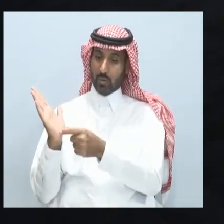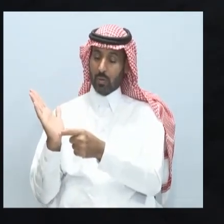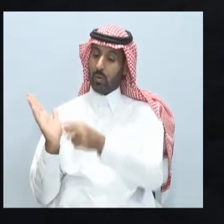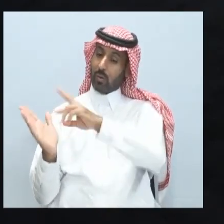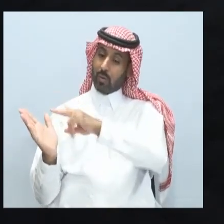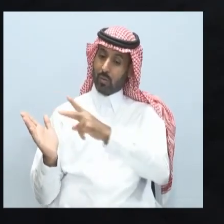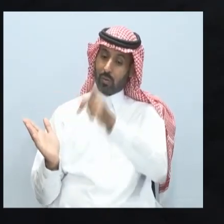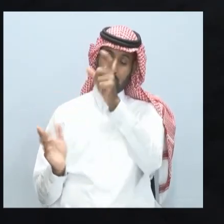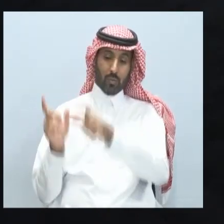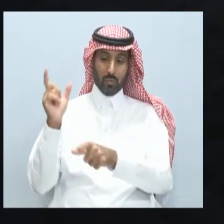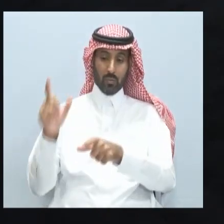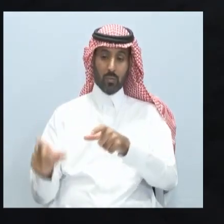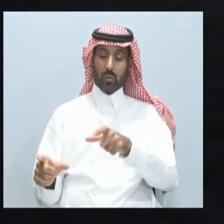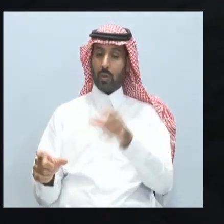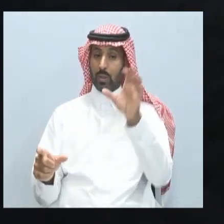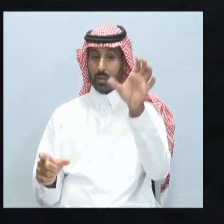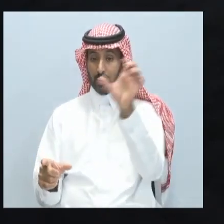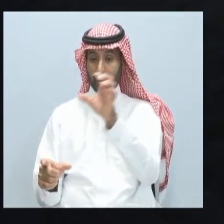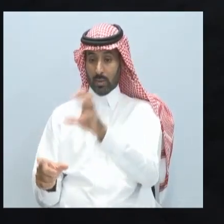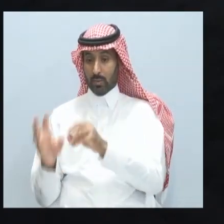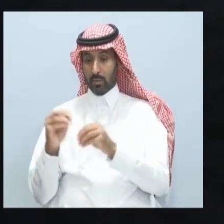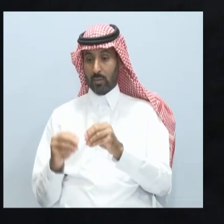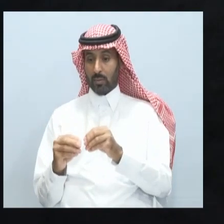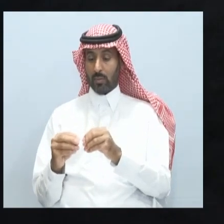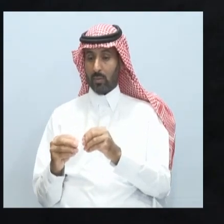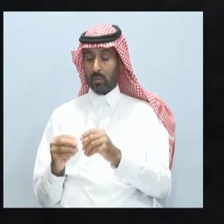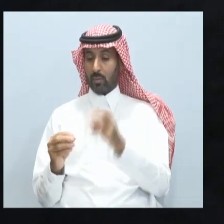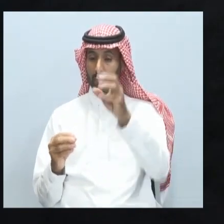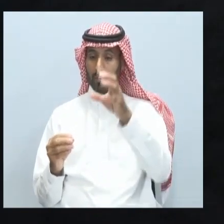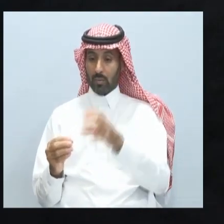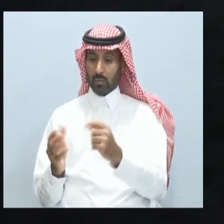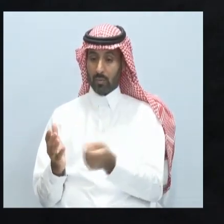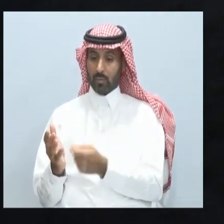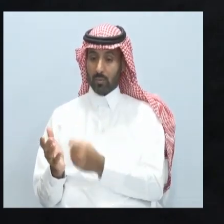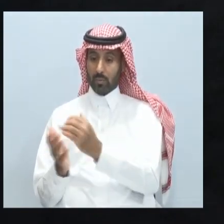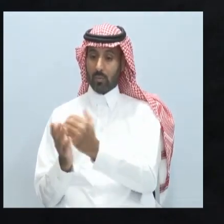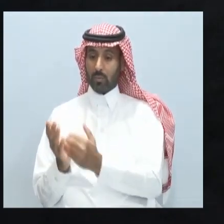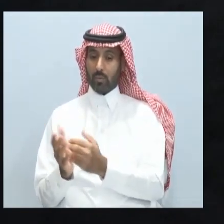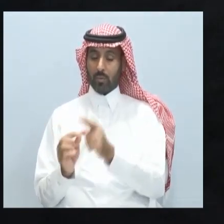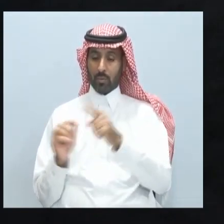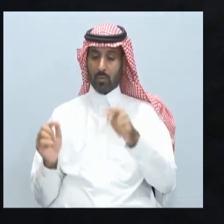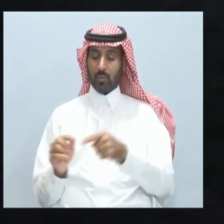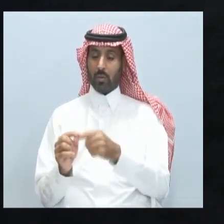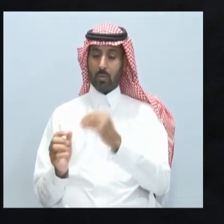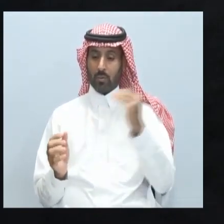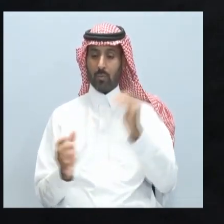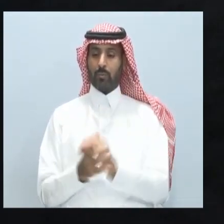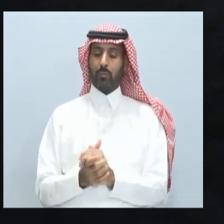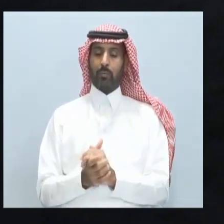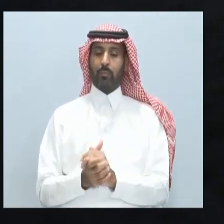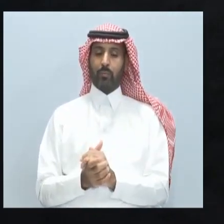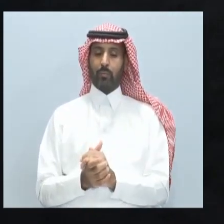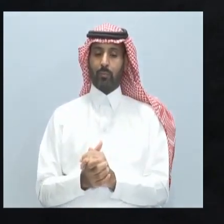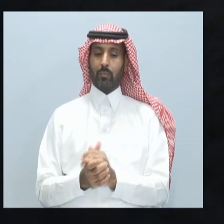different characteristics and words that you gathered, and then you're going to take these words and write them in a complete essay, which is just a